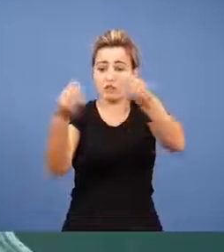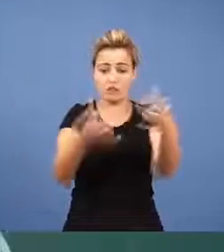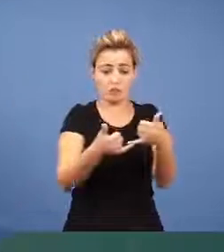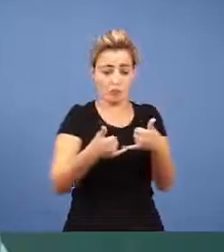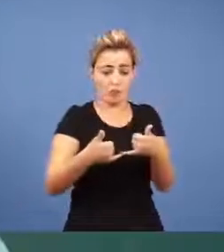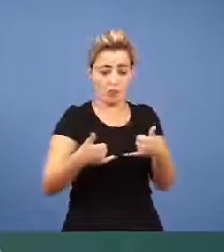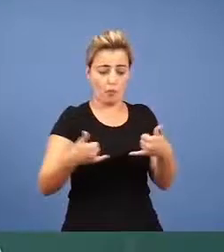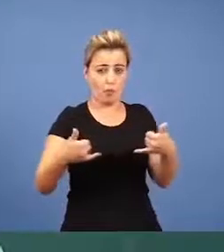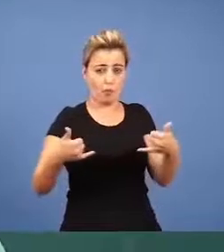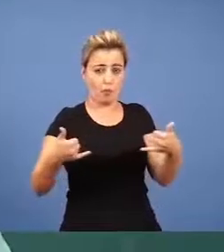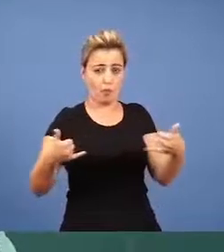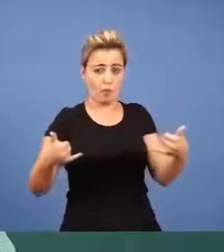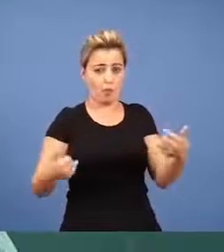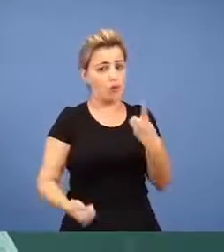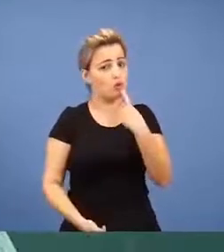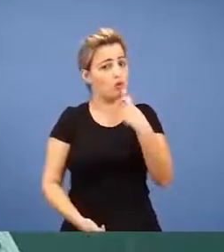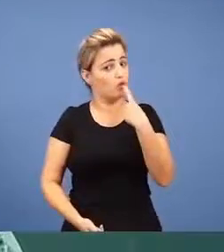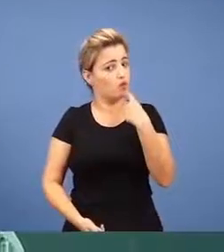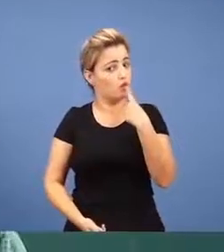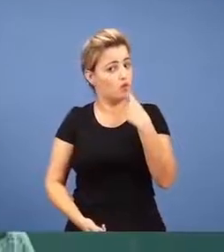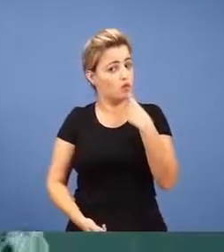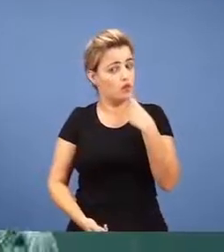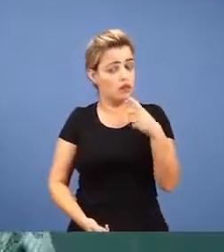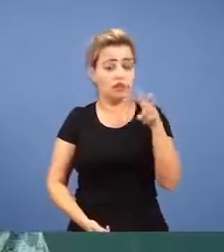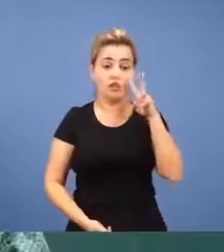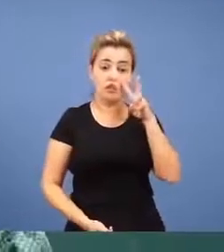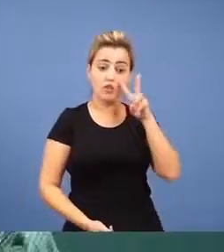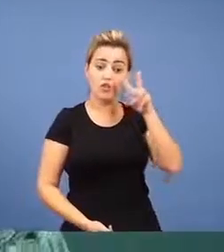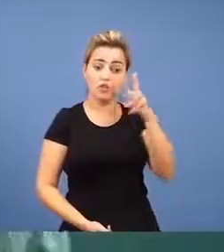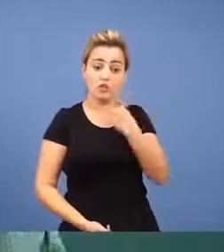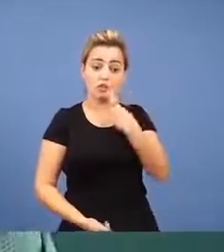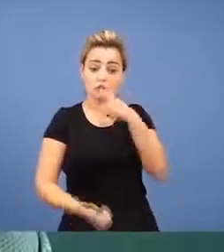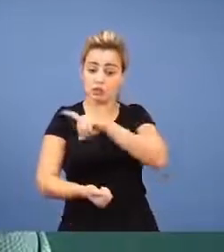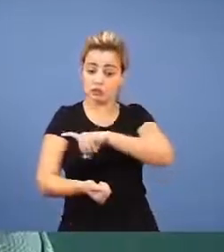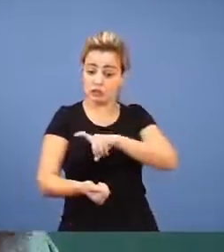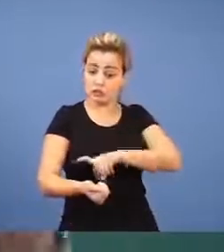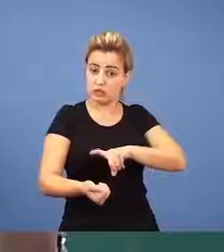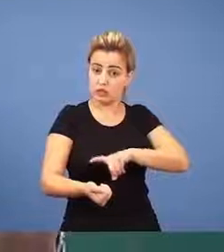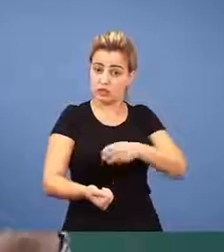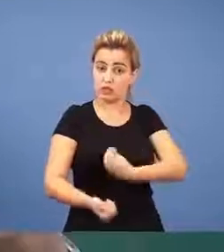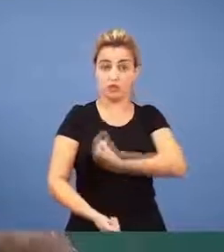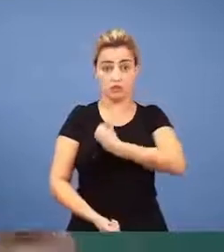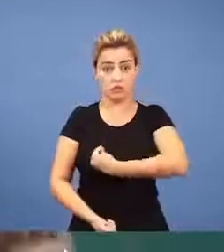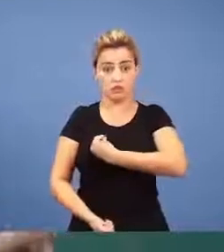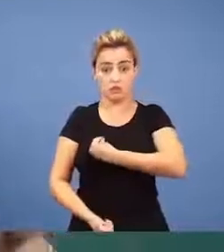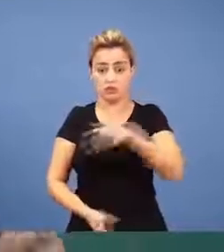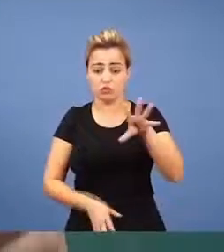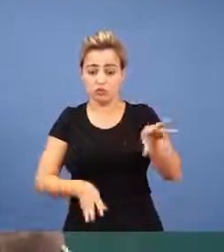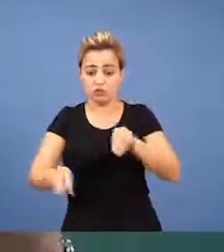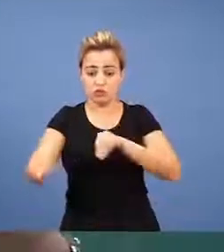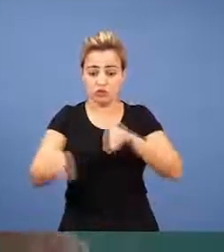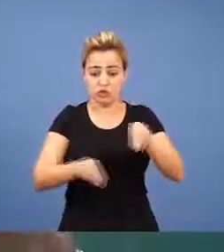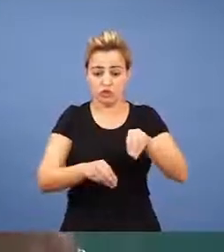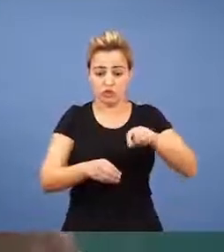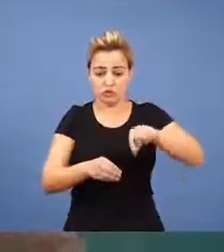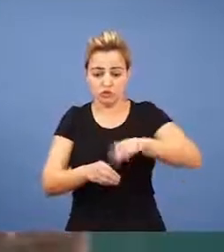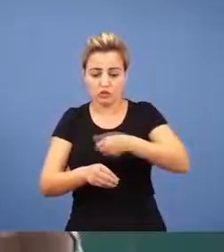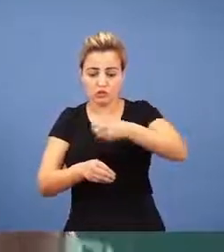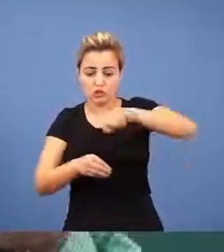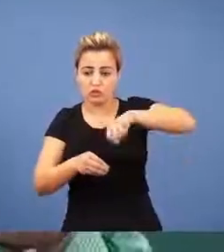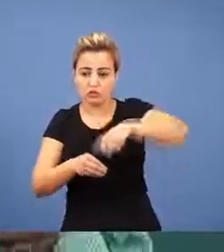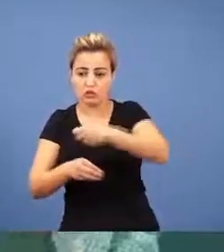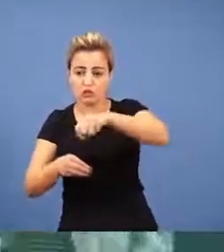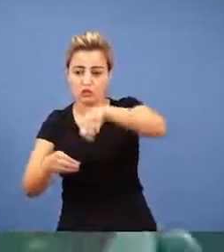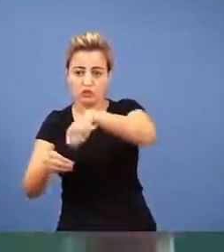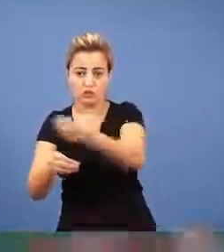brethren a scarlet string. And I was able to see that was the scarlet string was of living